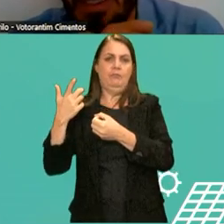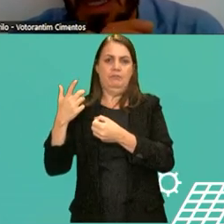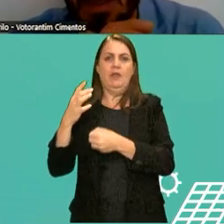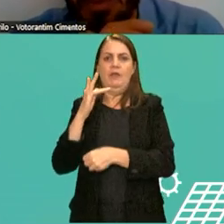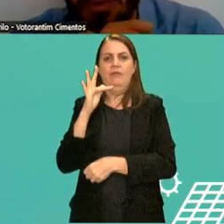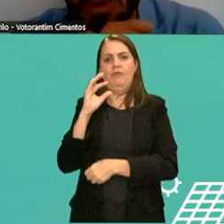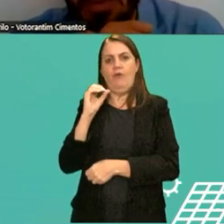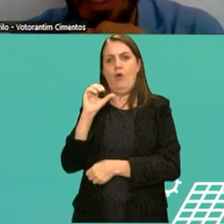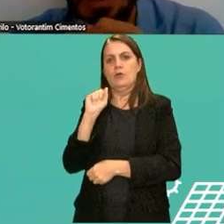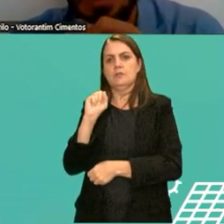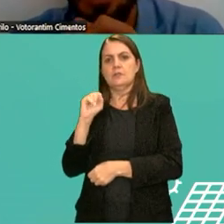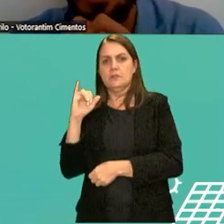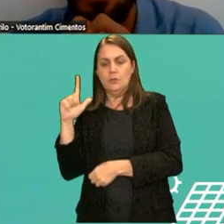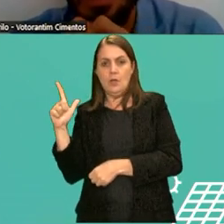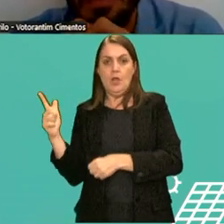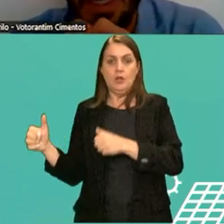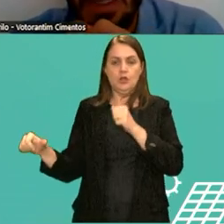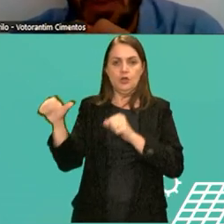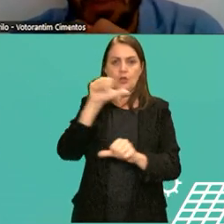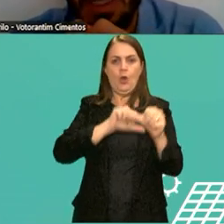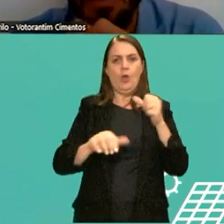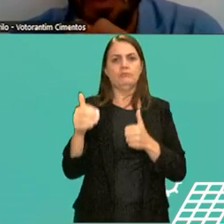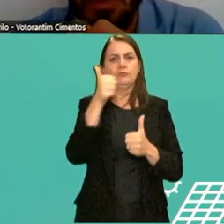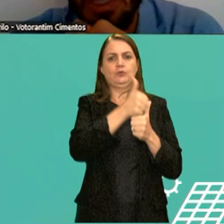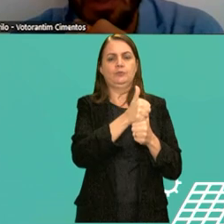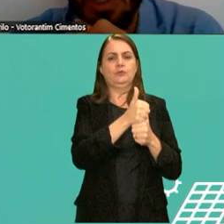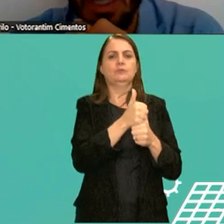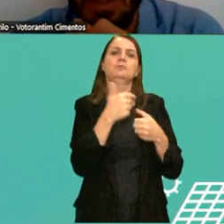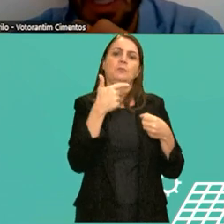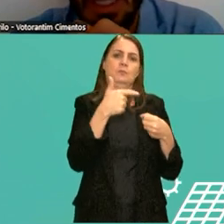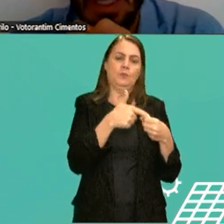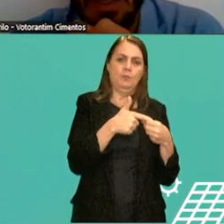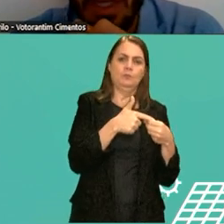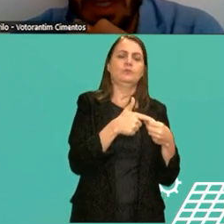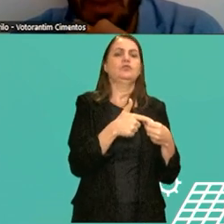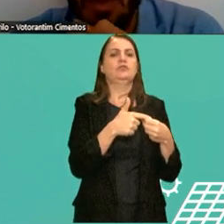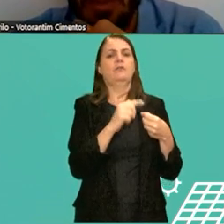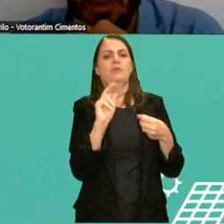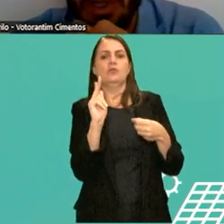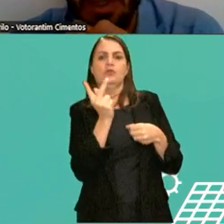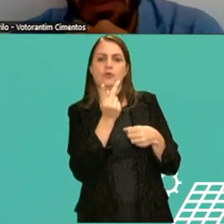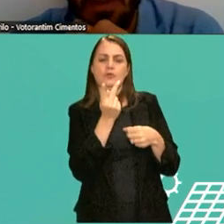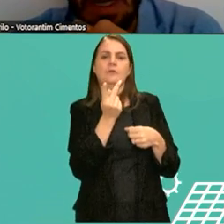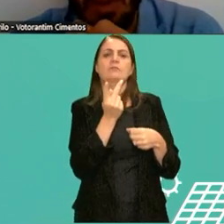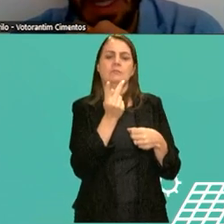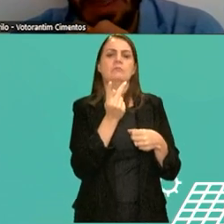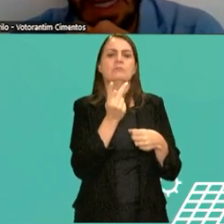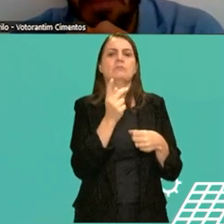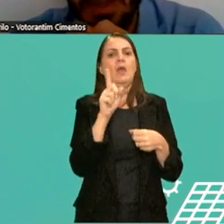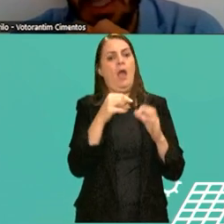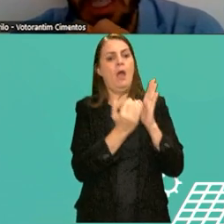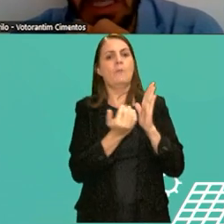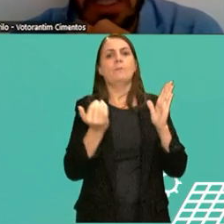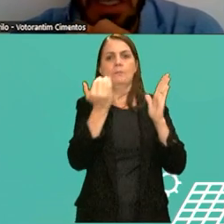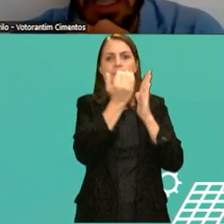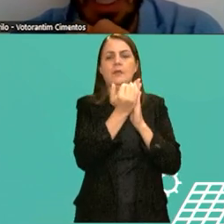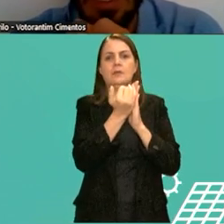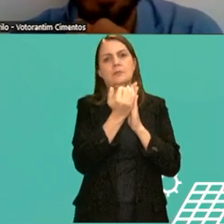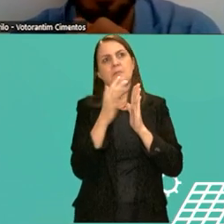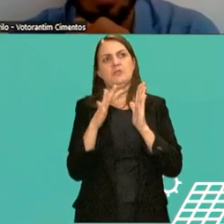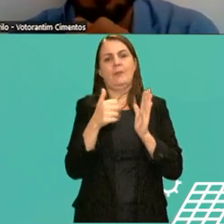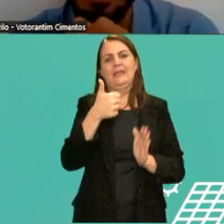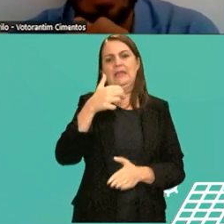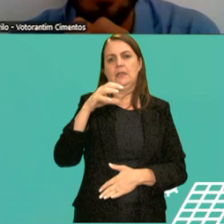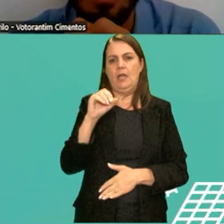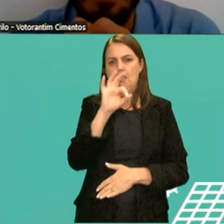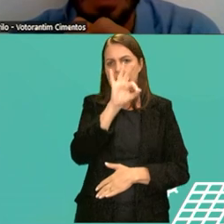efficiency in the oven, and then we see space for the use of hydrogen to increase